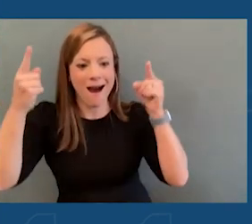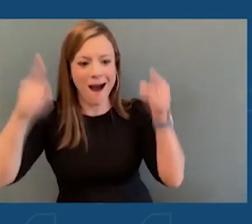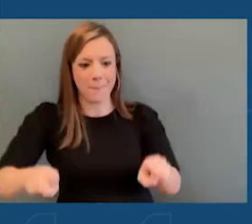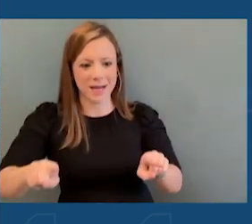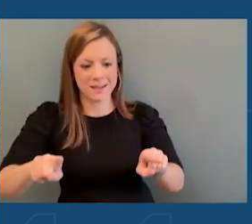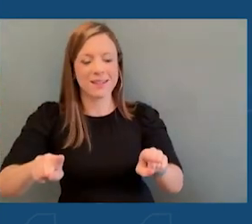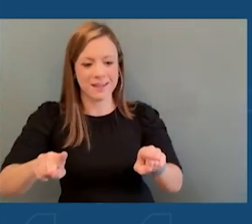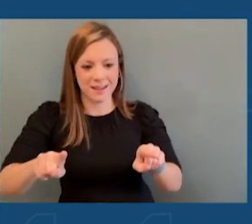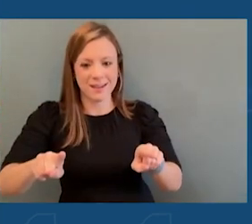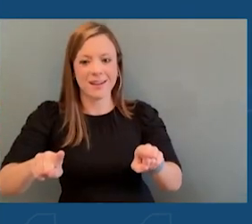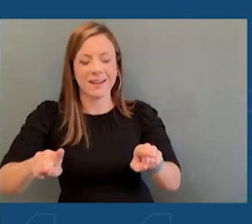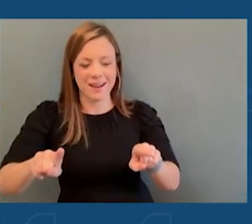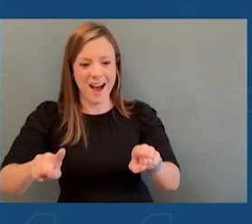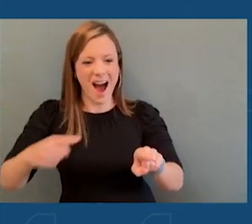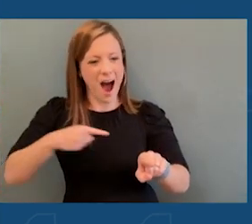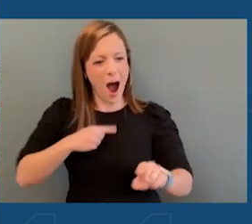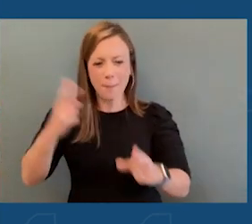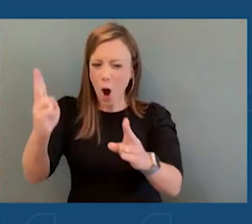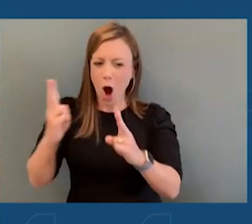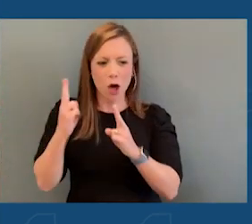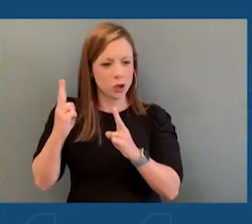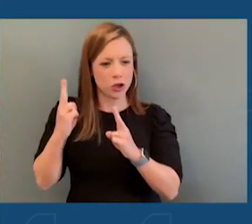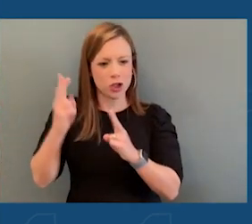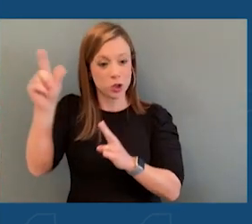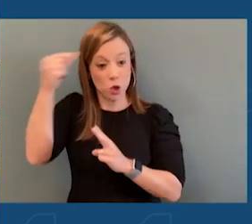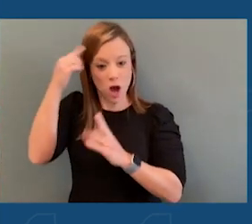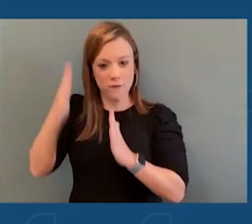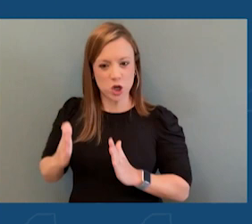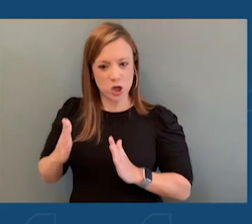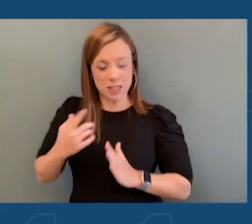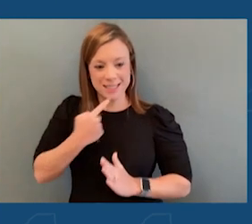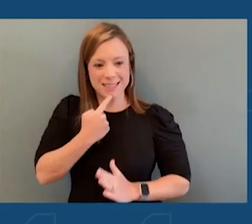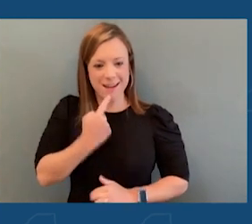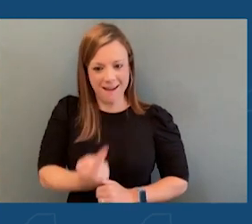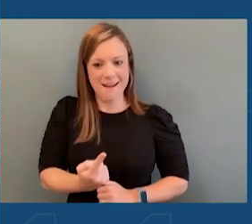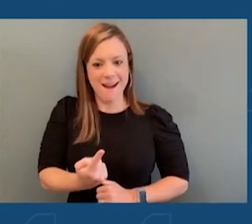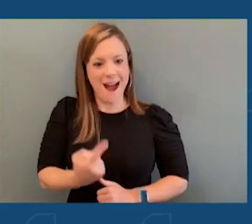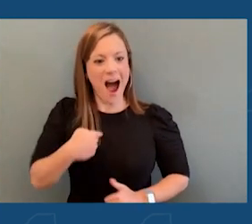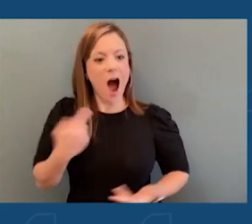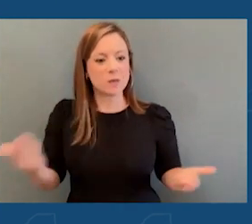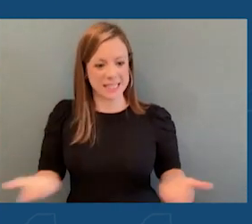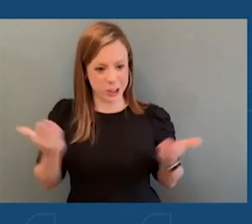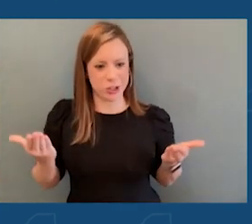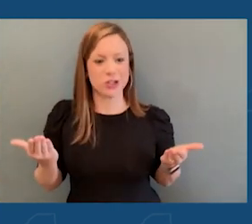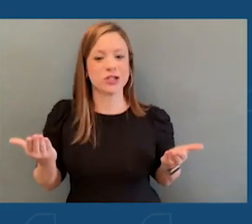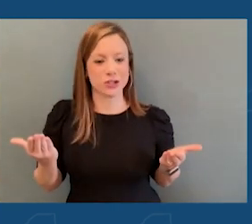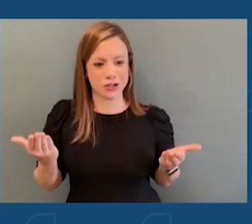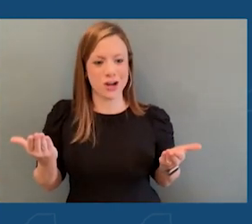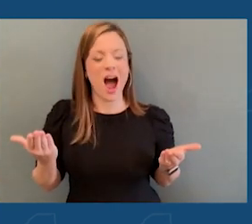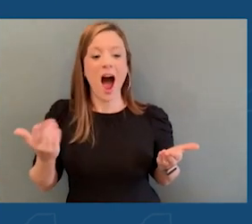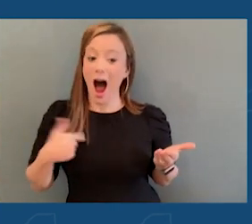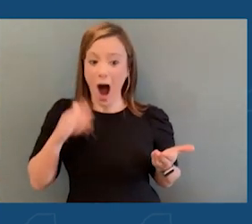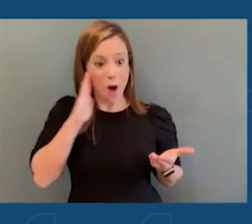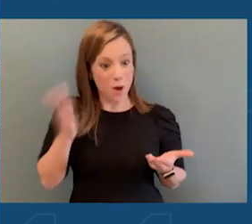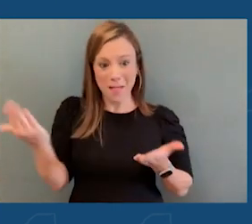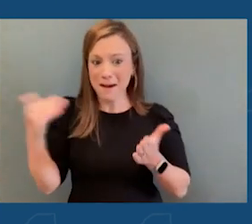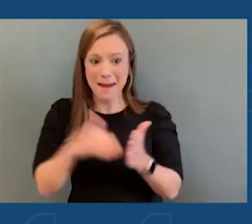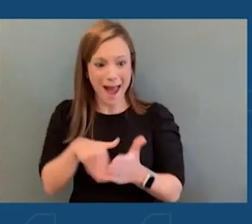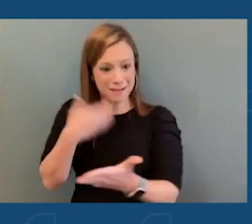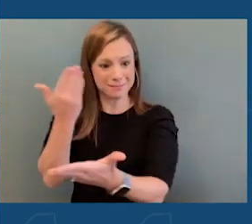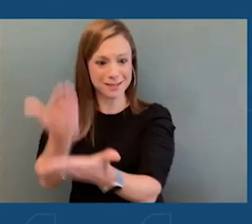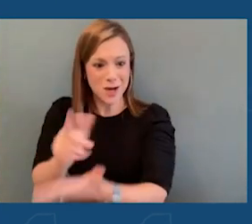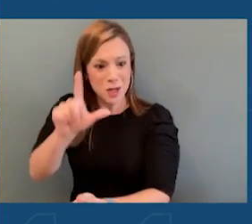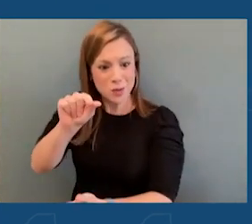your governor, to be able to say, I was here, but I tell you right now, I will be here in 2026, even